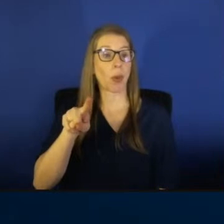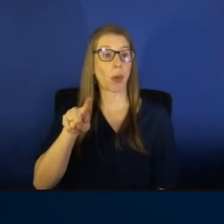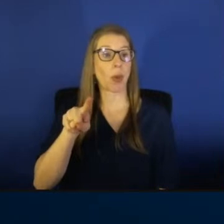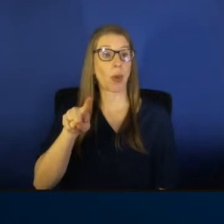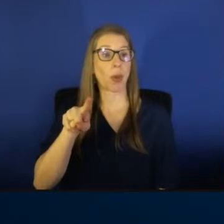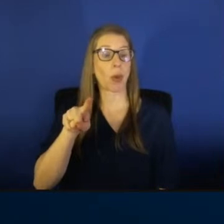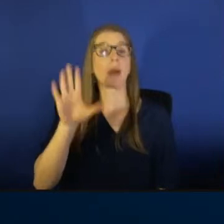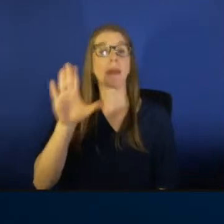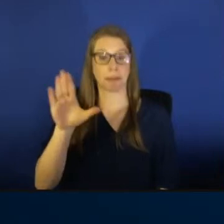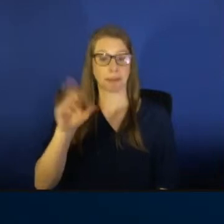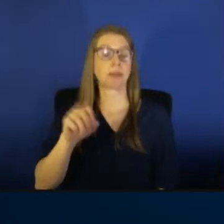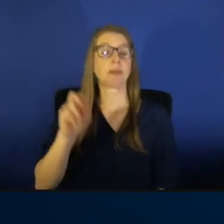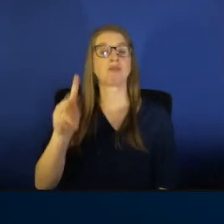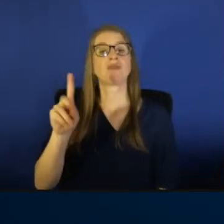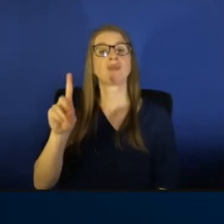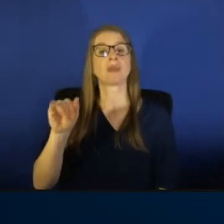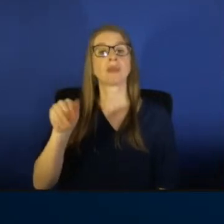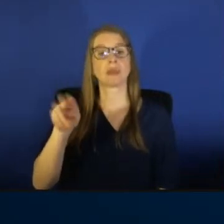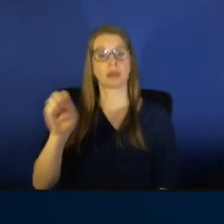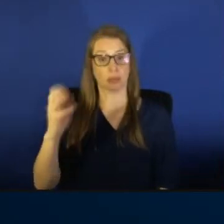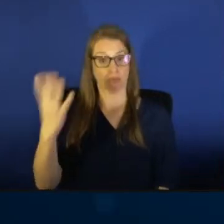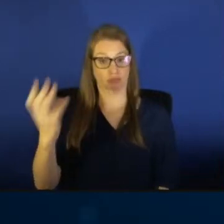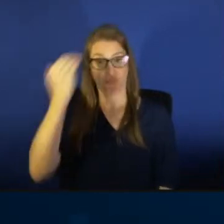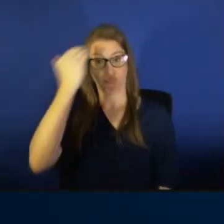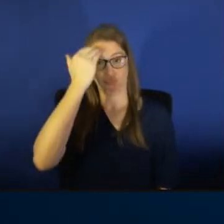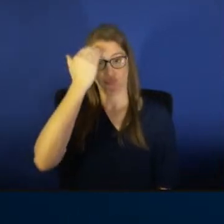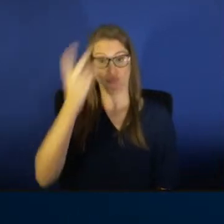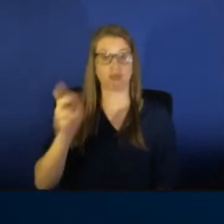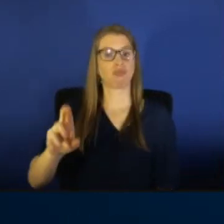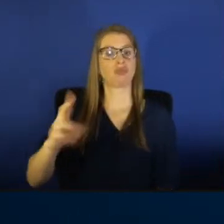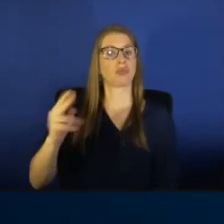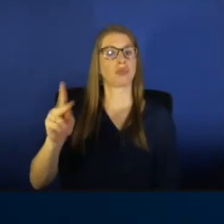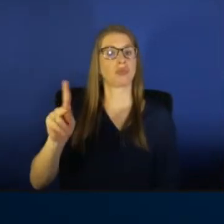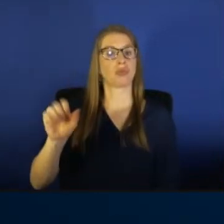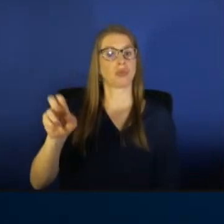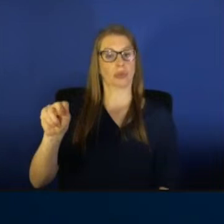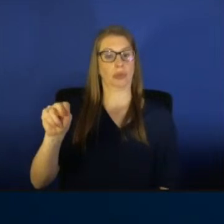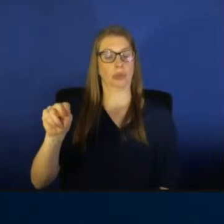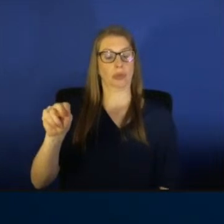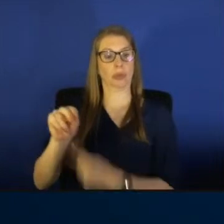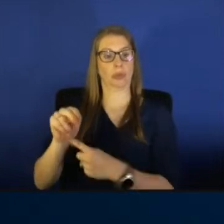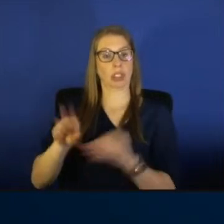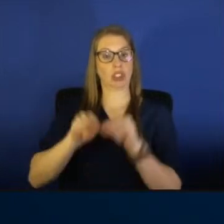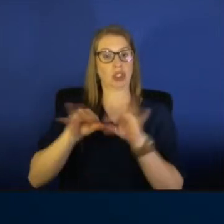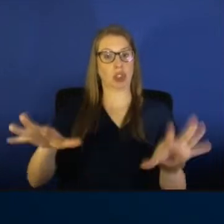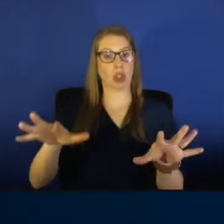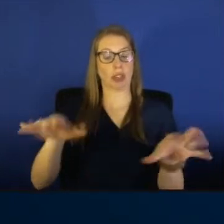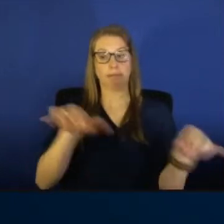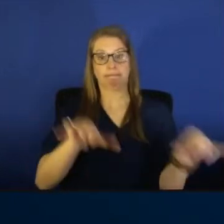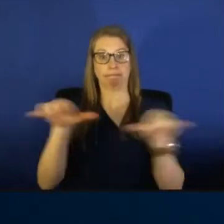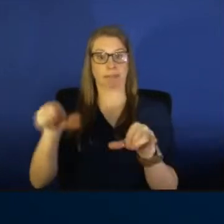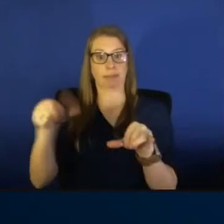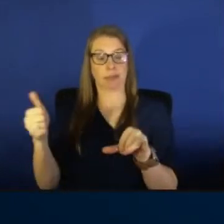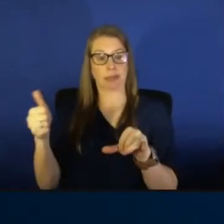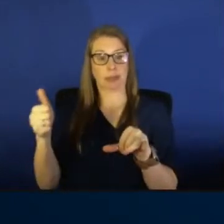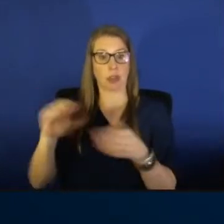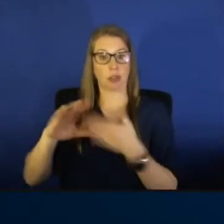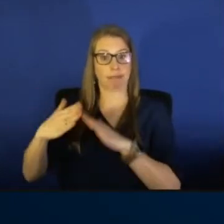Okay. So Diane wants to know, Dr. Hawkinson, do you expect a surge coming as some other places are experiencing?